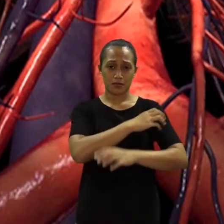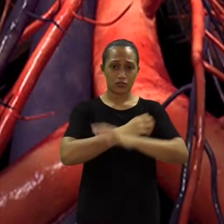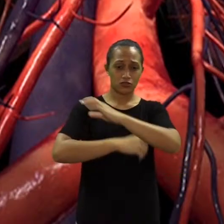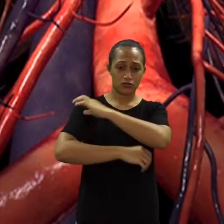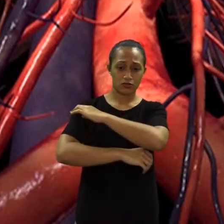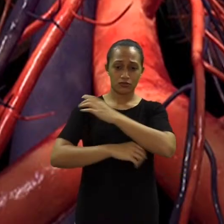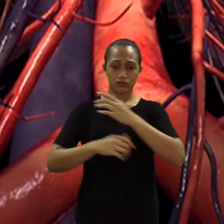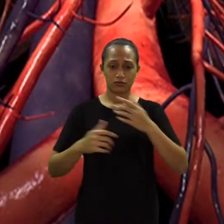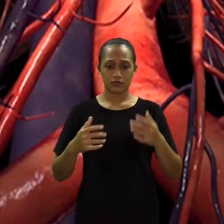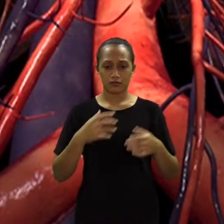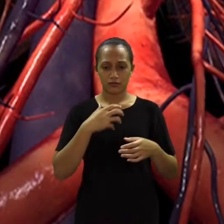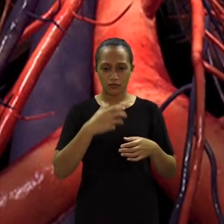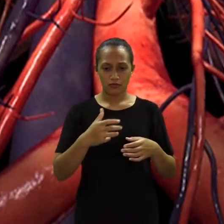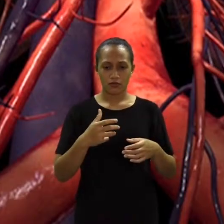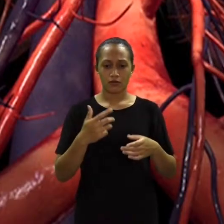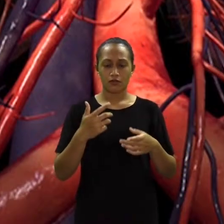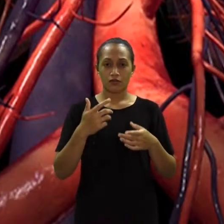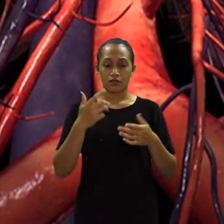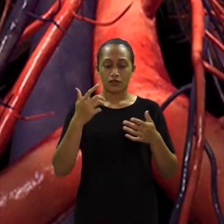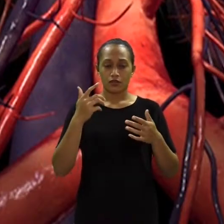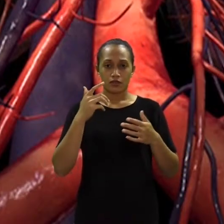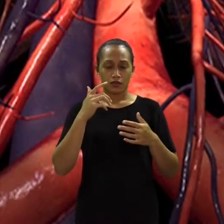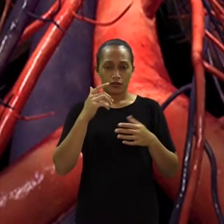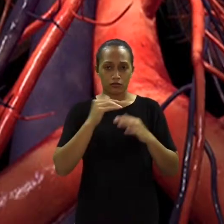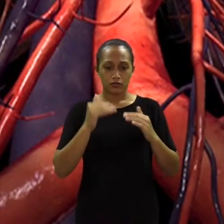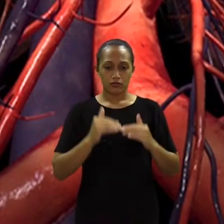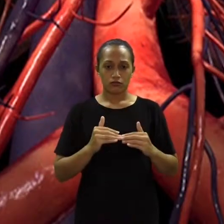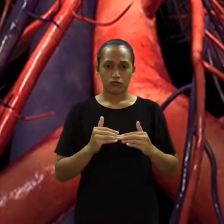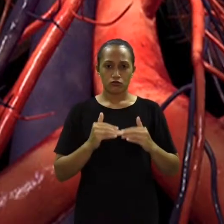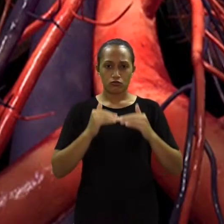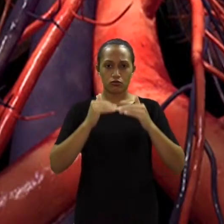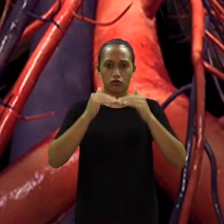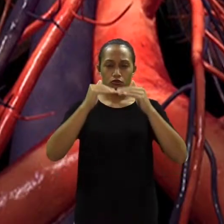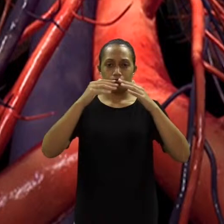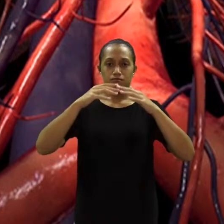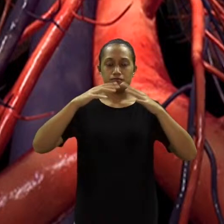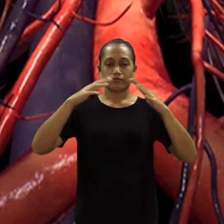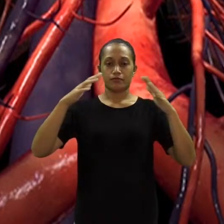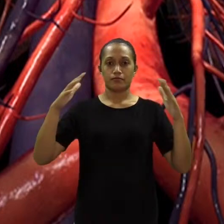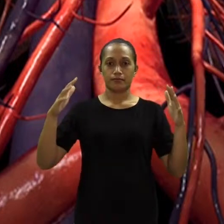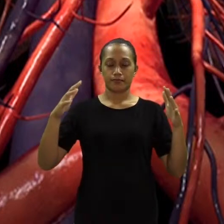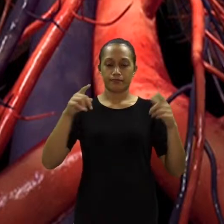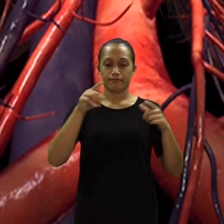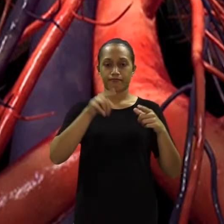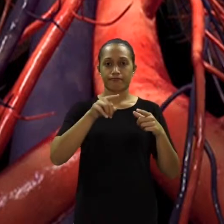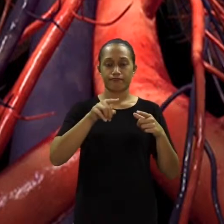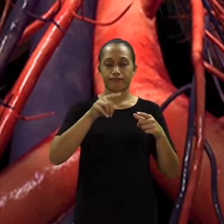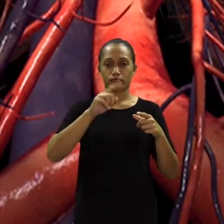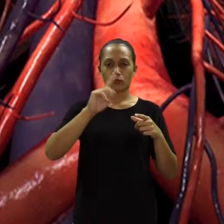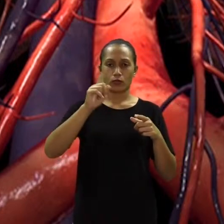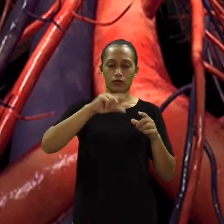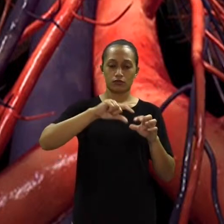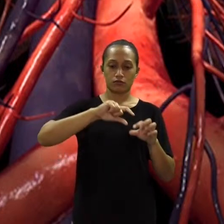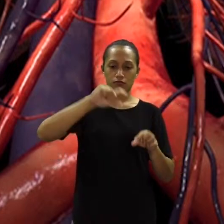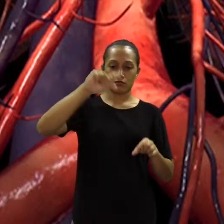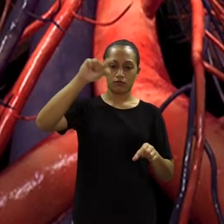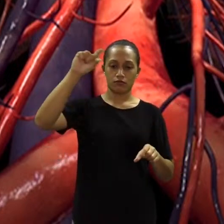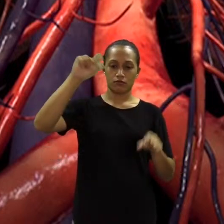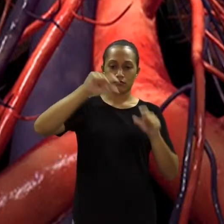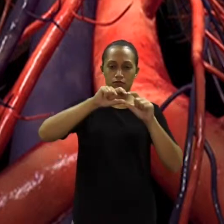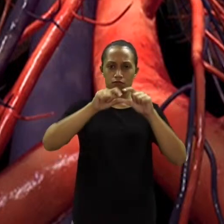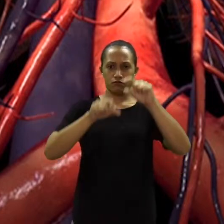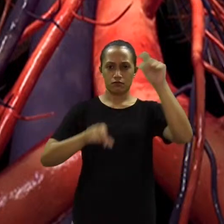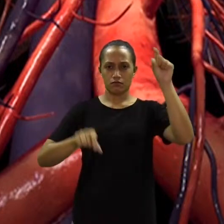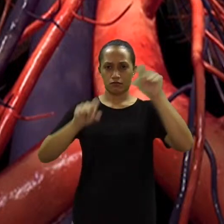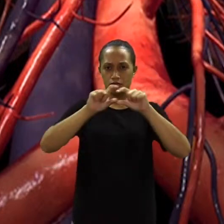to regular exercise, they actually grow more blood vessels by expanding the network of